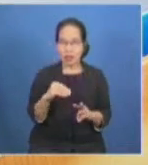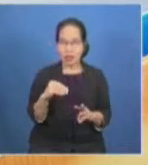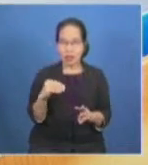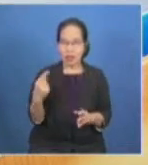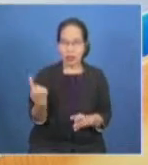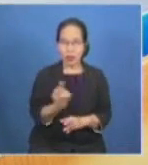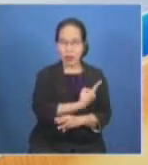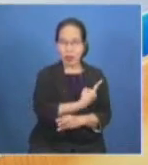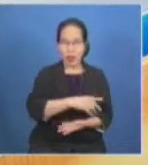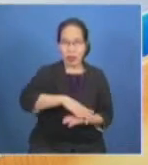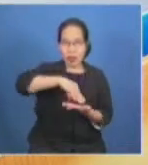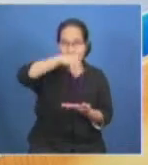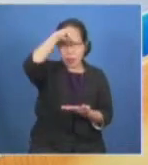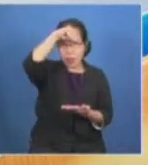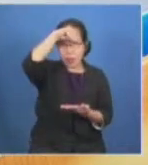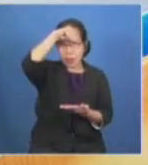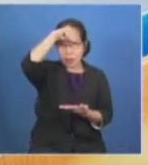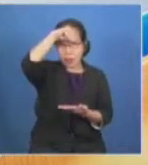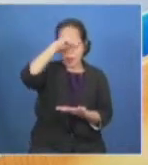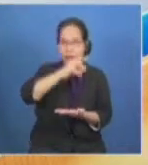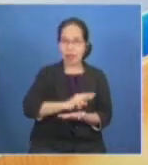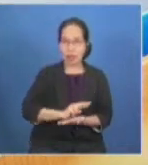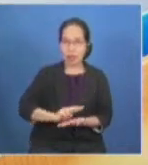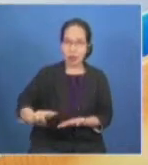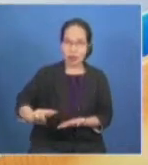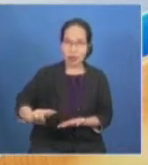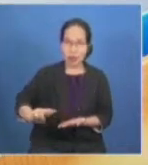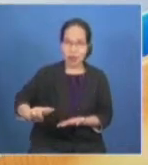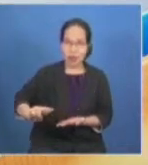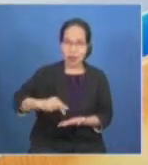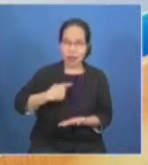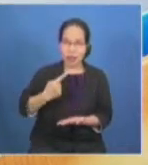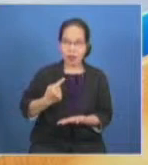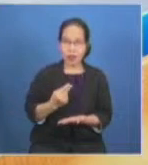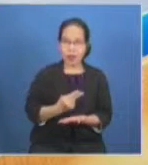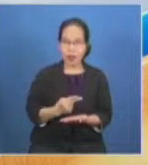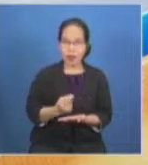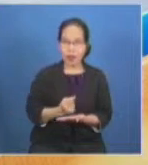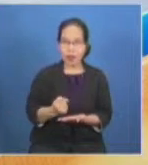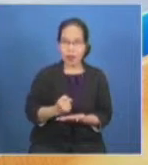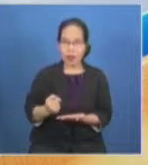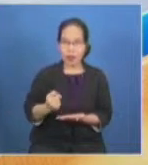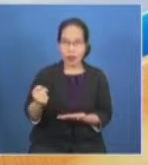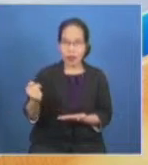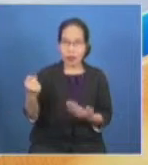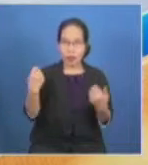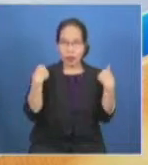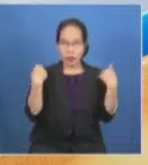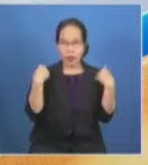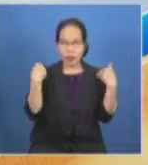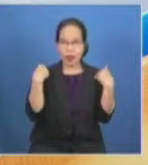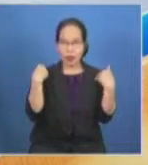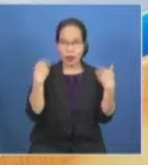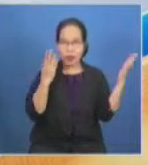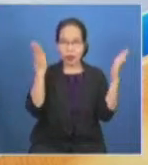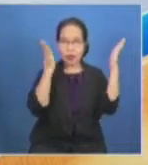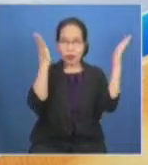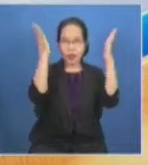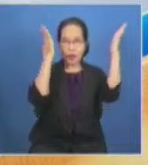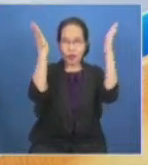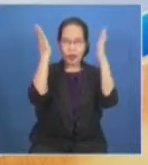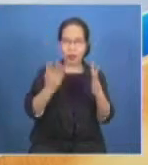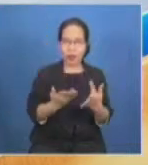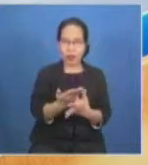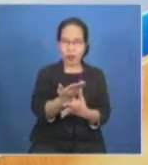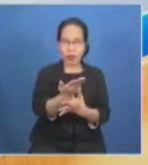can watch from which we will learn the righteousness of the Holy Scriptures. And if there's anything